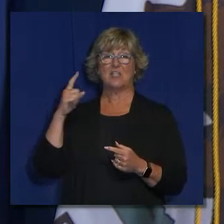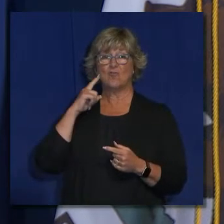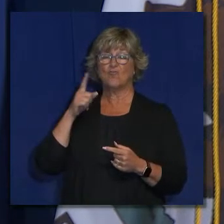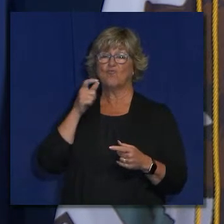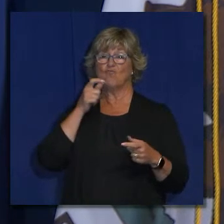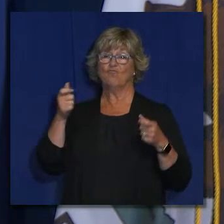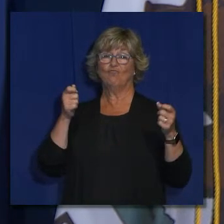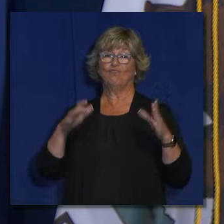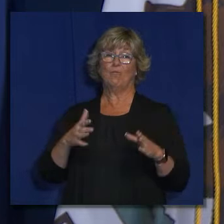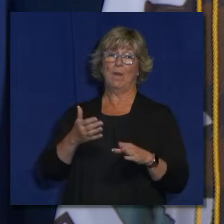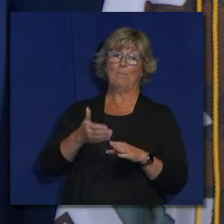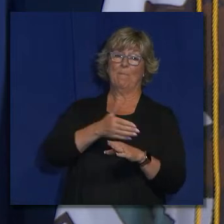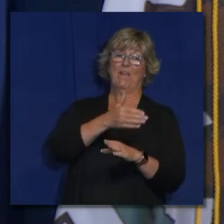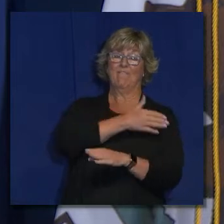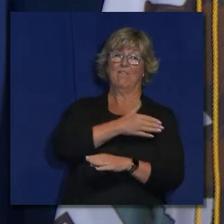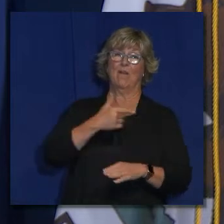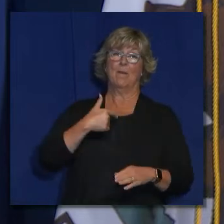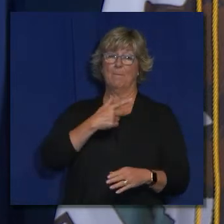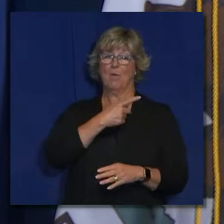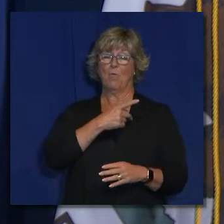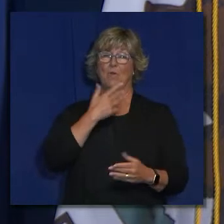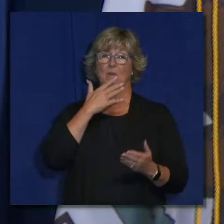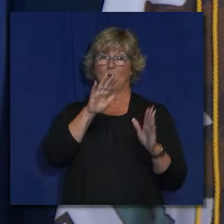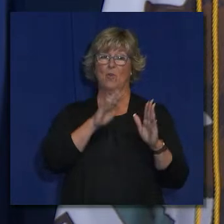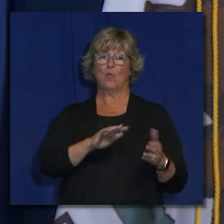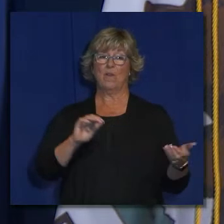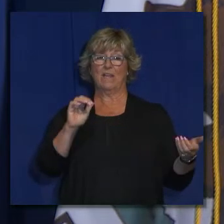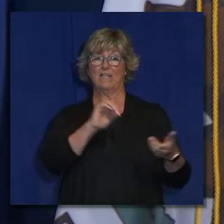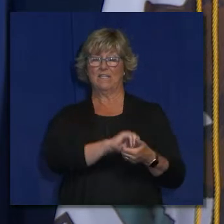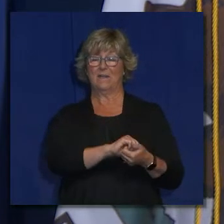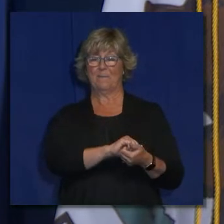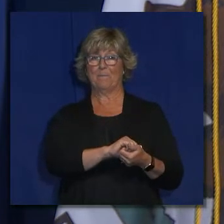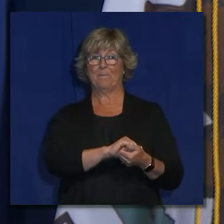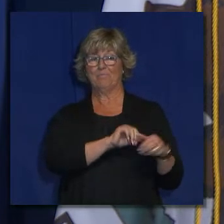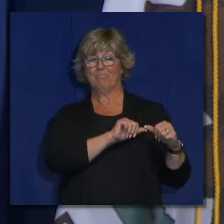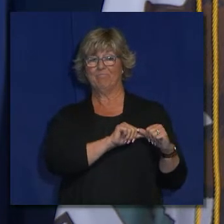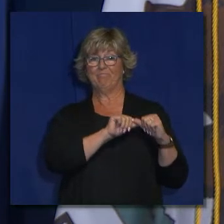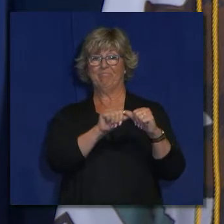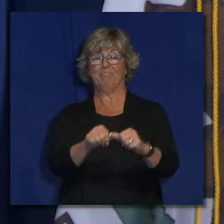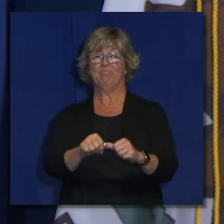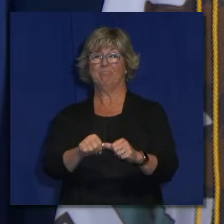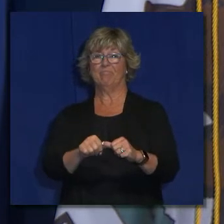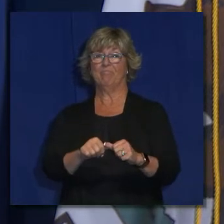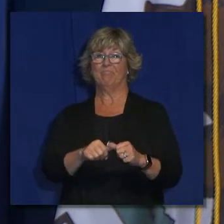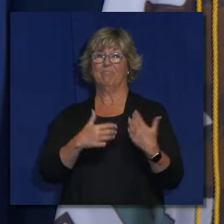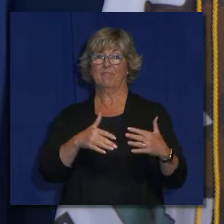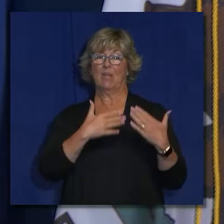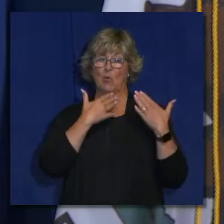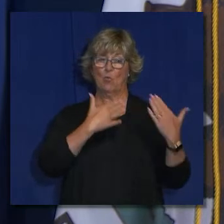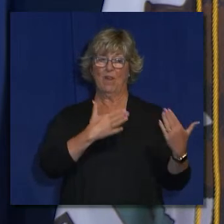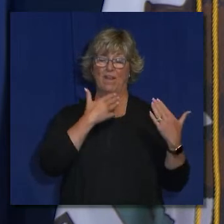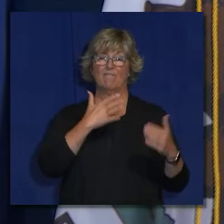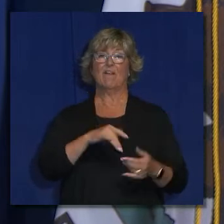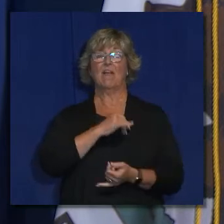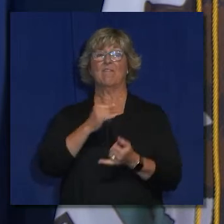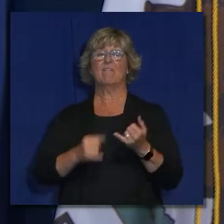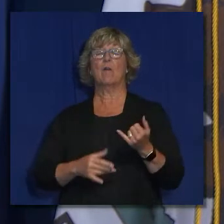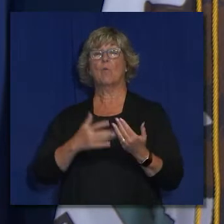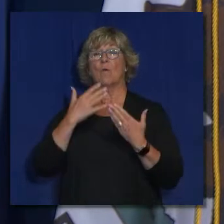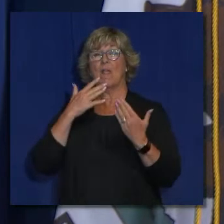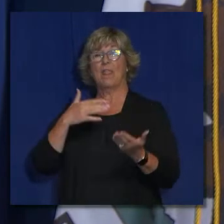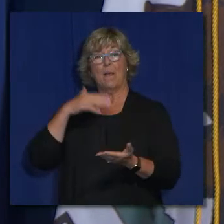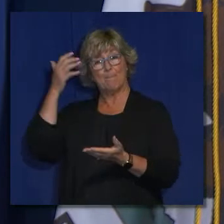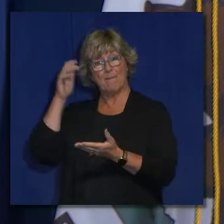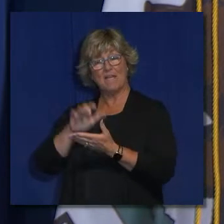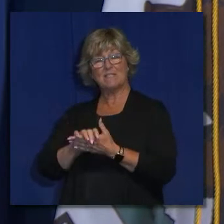governors. And we make a great team, and the partnership has been a constant, and for that, I'm very grateful. And then finally, I just want to thank